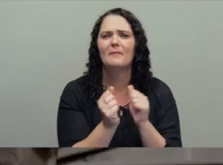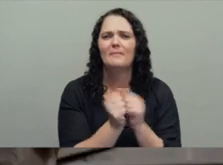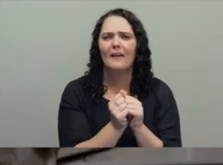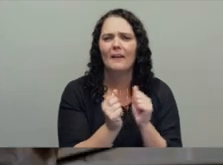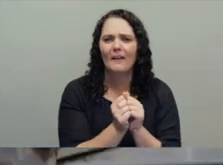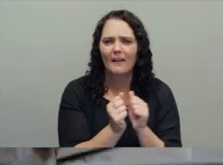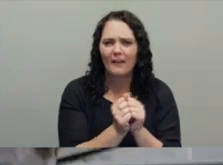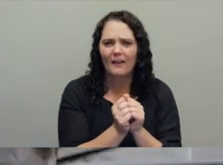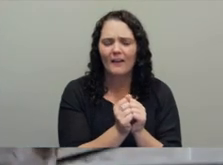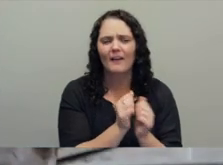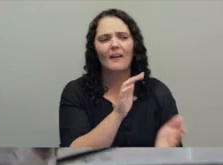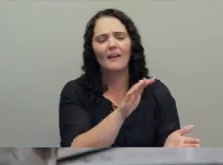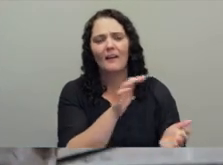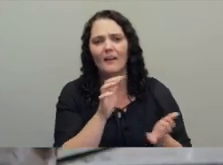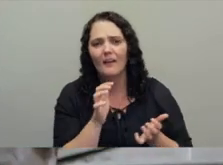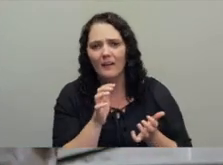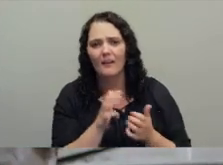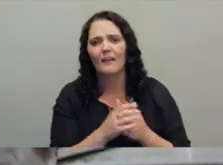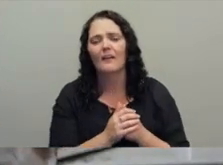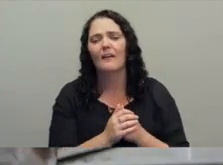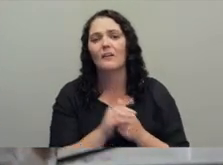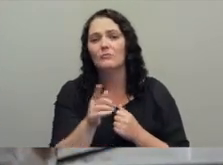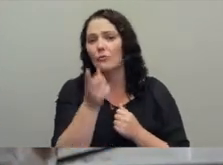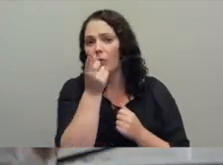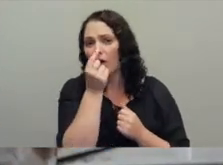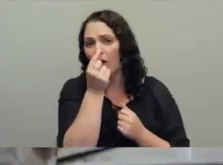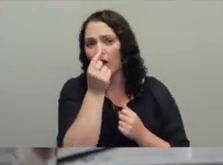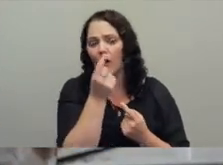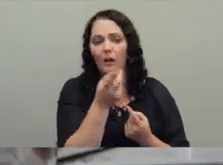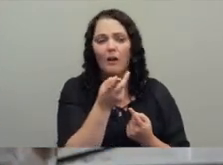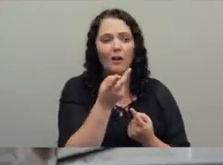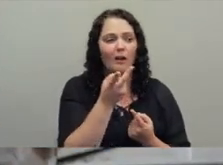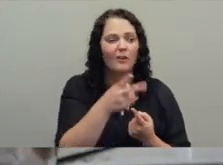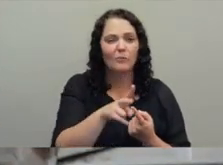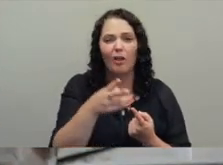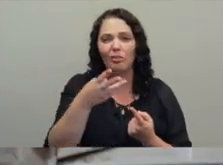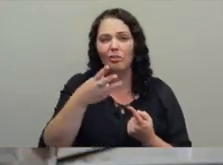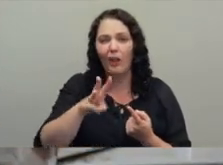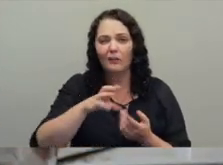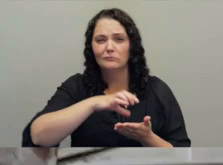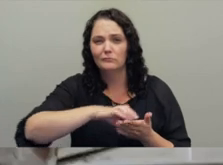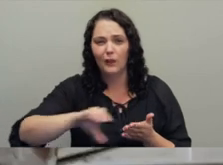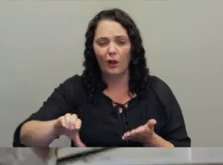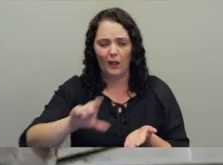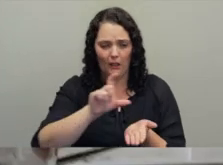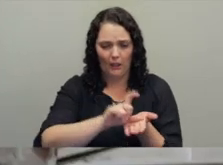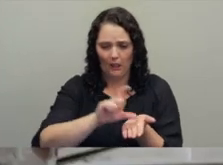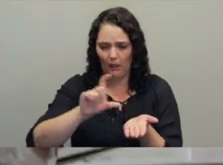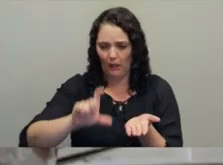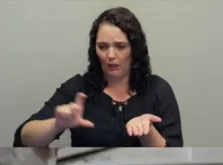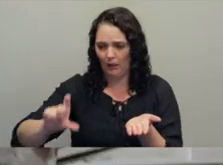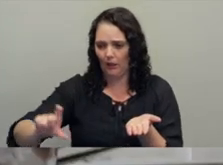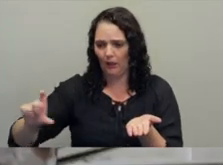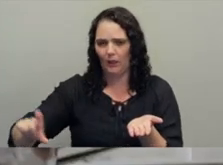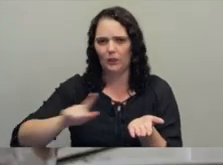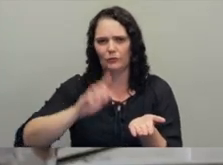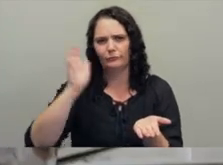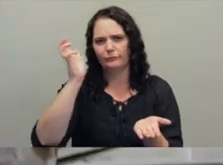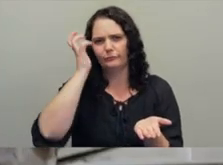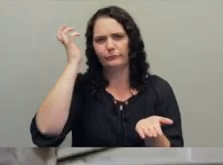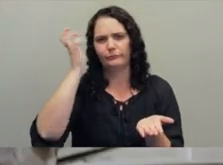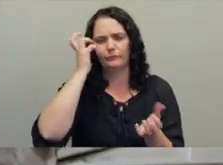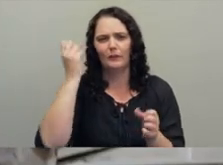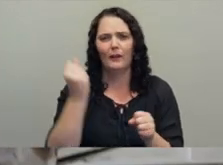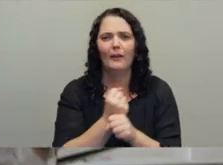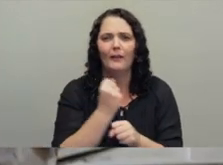if you want to. You can spend, you know, $20 or $30 on bottles of ink made in France or